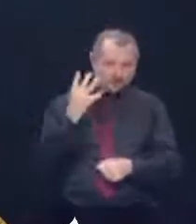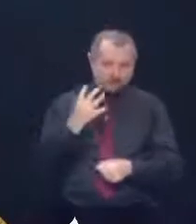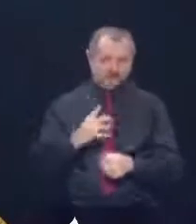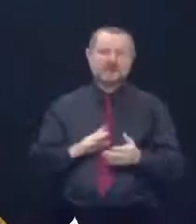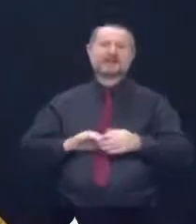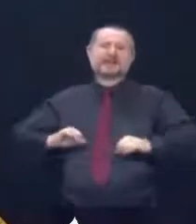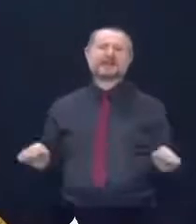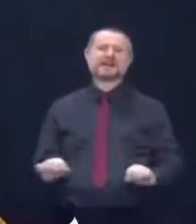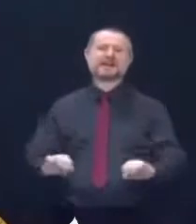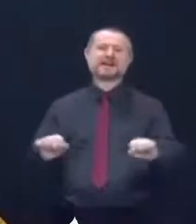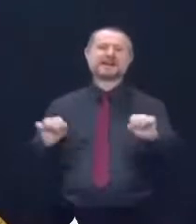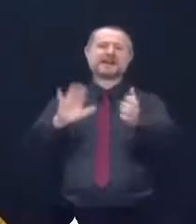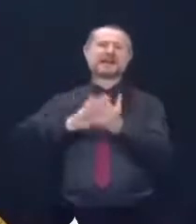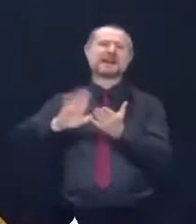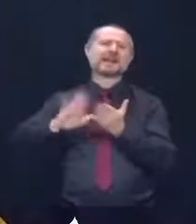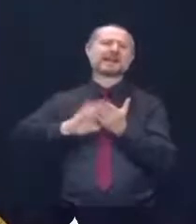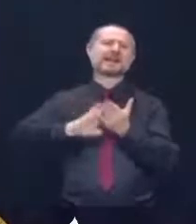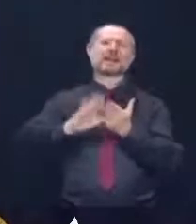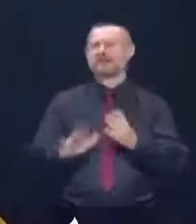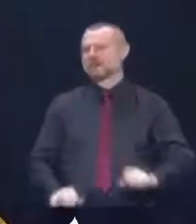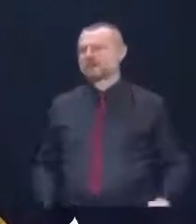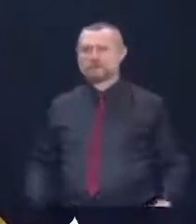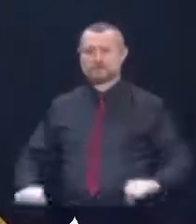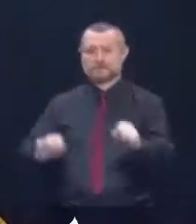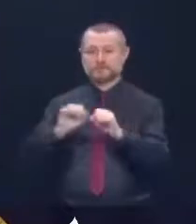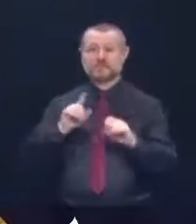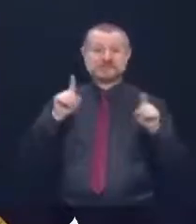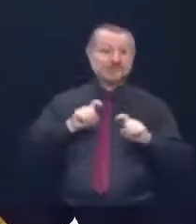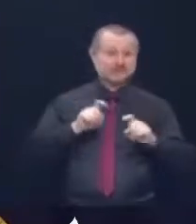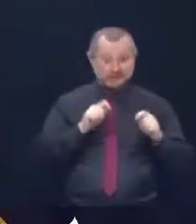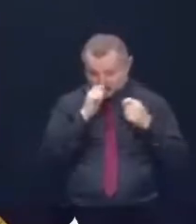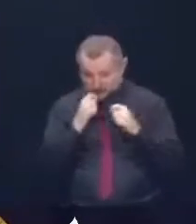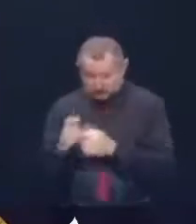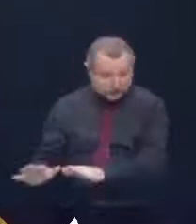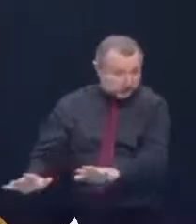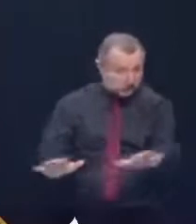school, you can test and reopen.